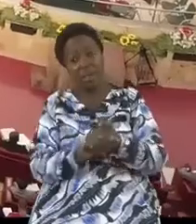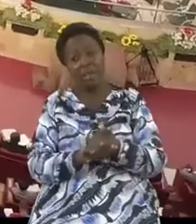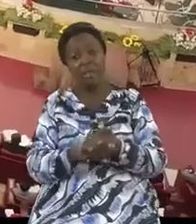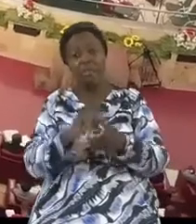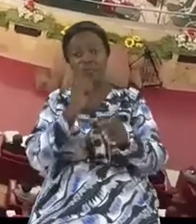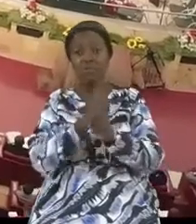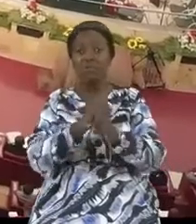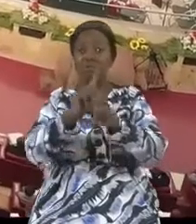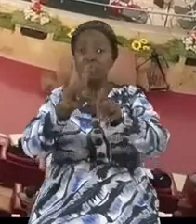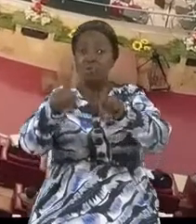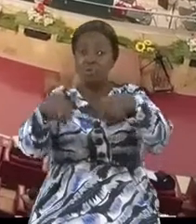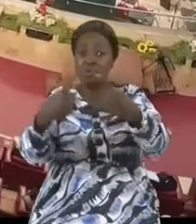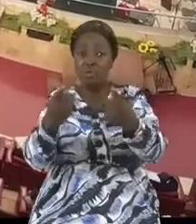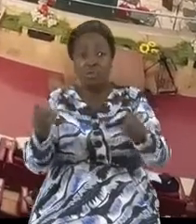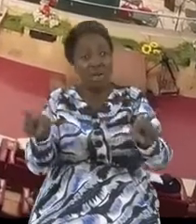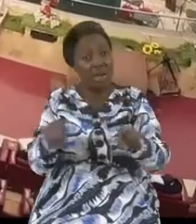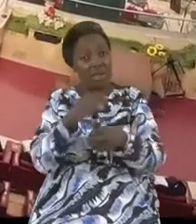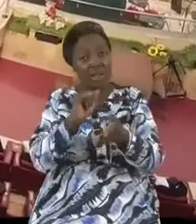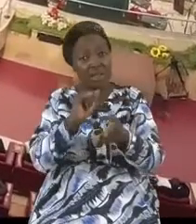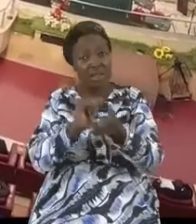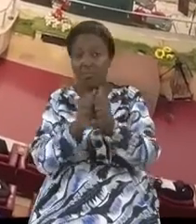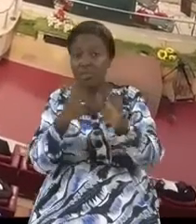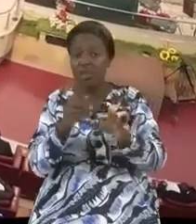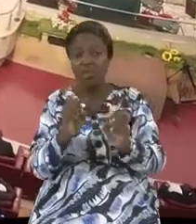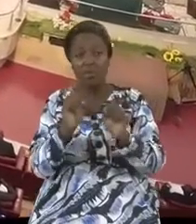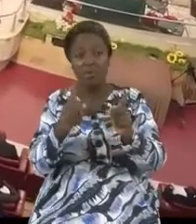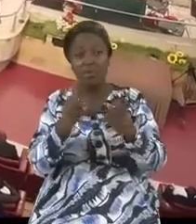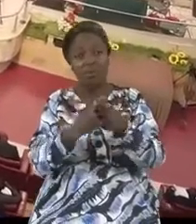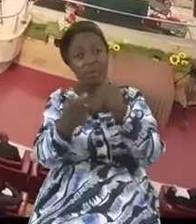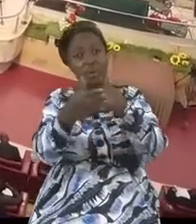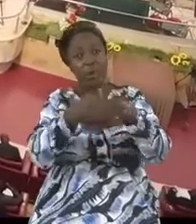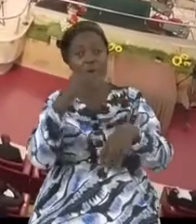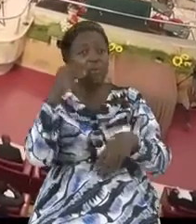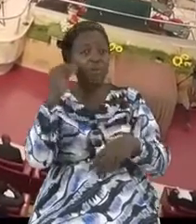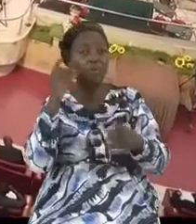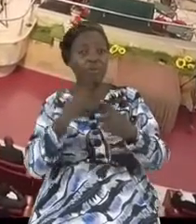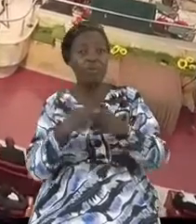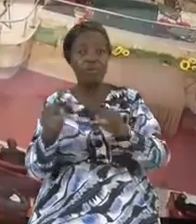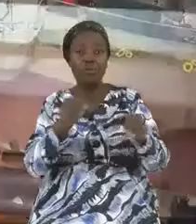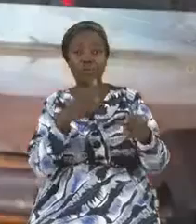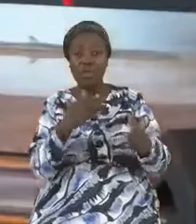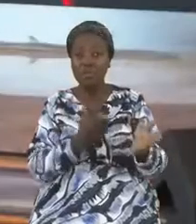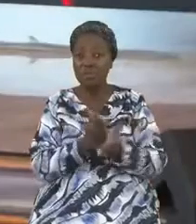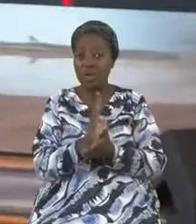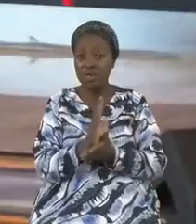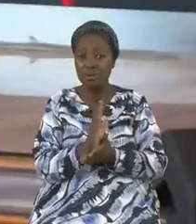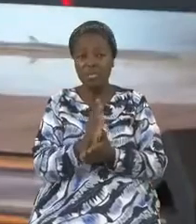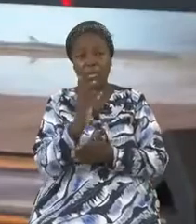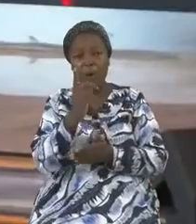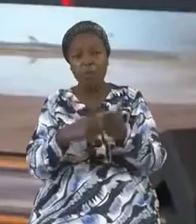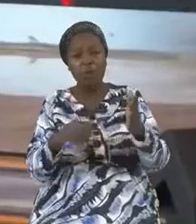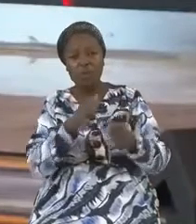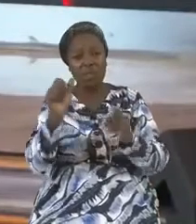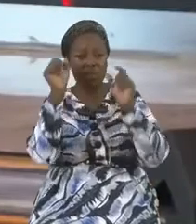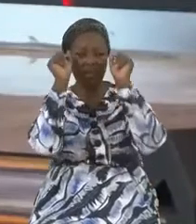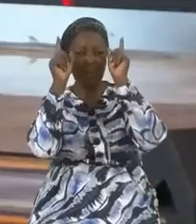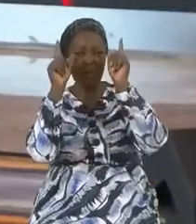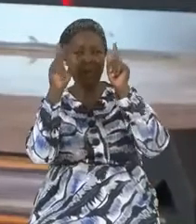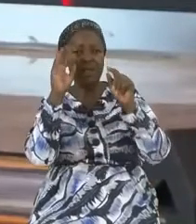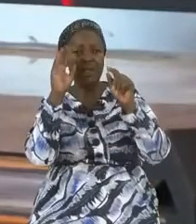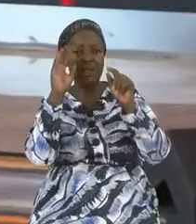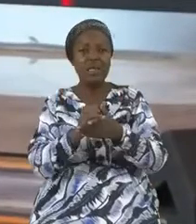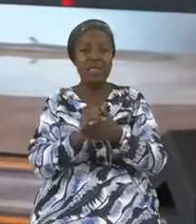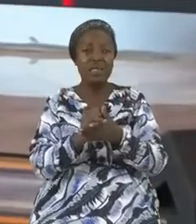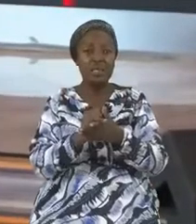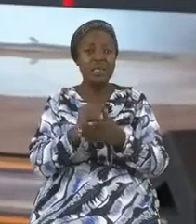of coming back home and to put things right. And what a shock that she herself